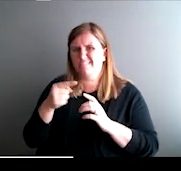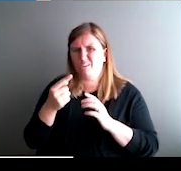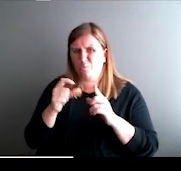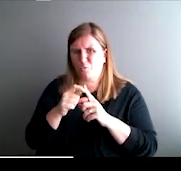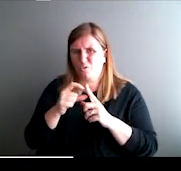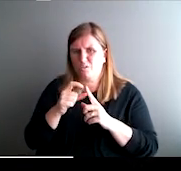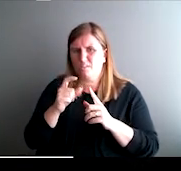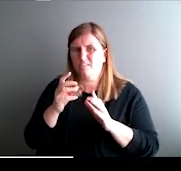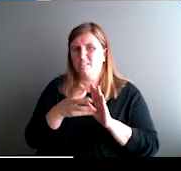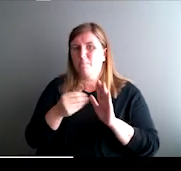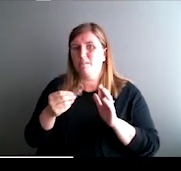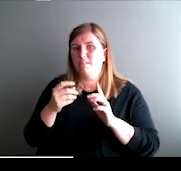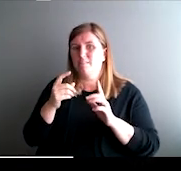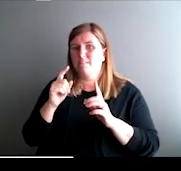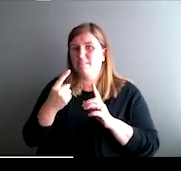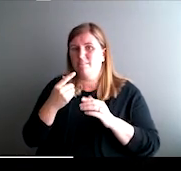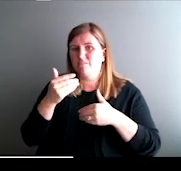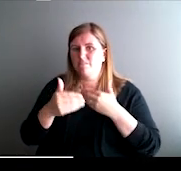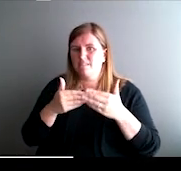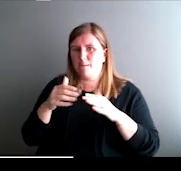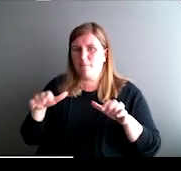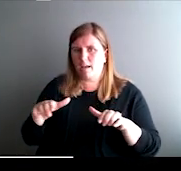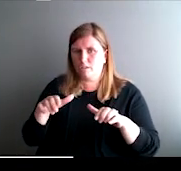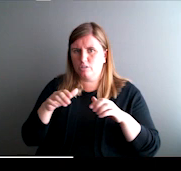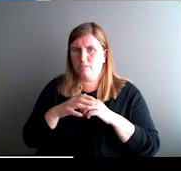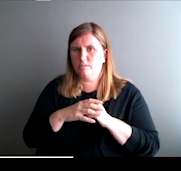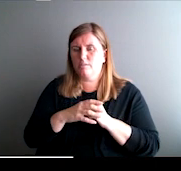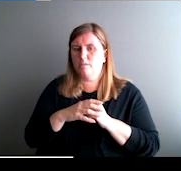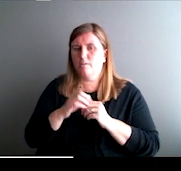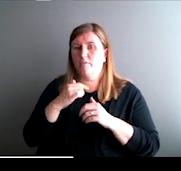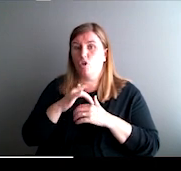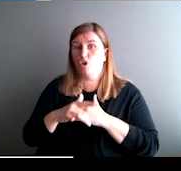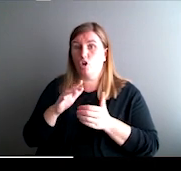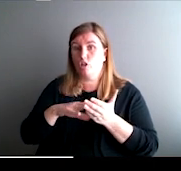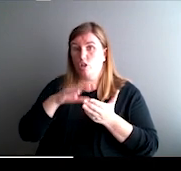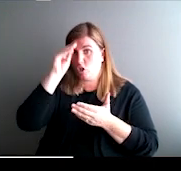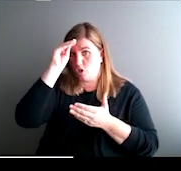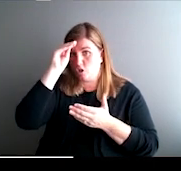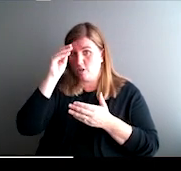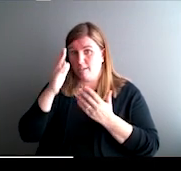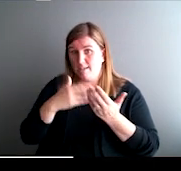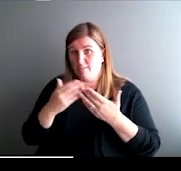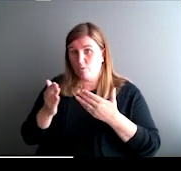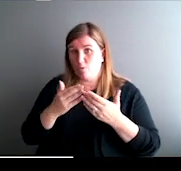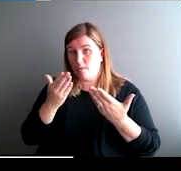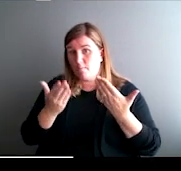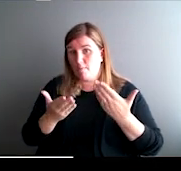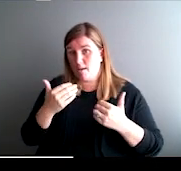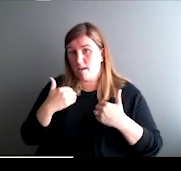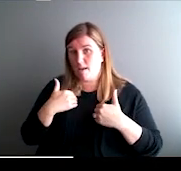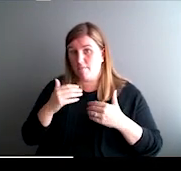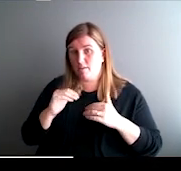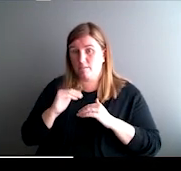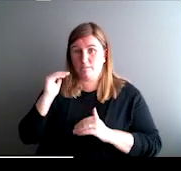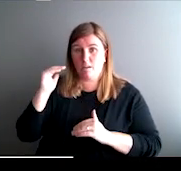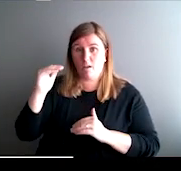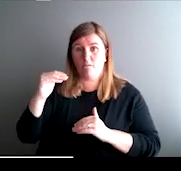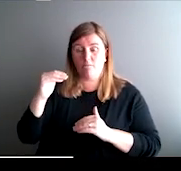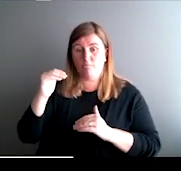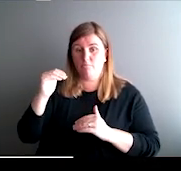imitate single-step actions. So if you have an early learner, even though they may have a ton